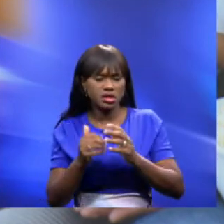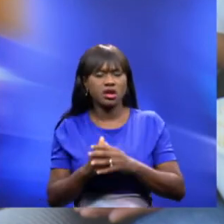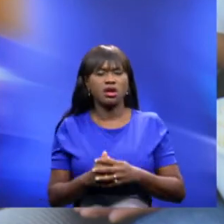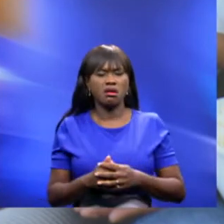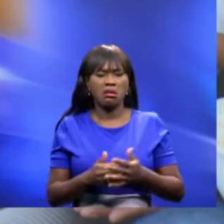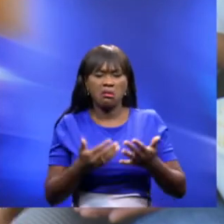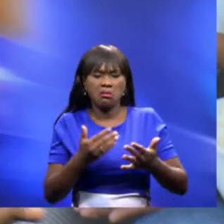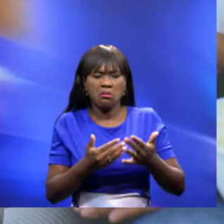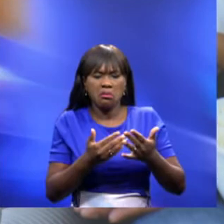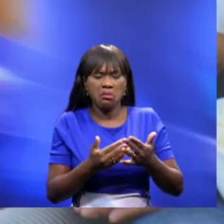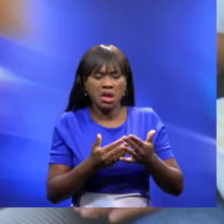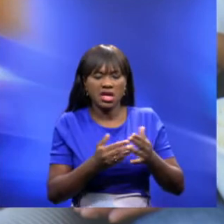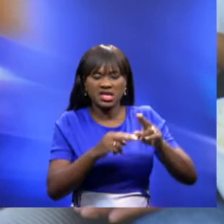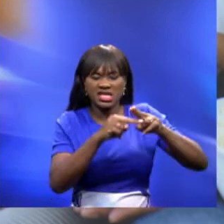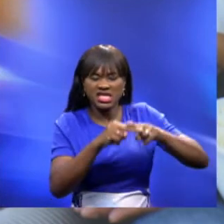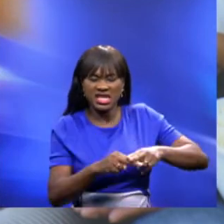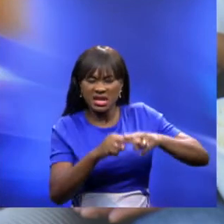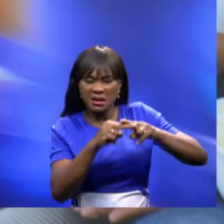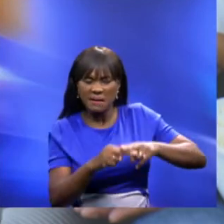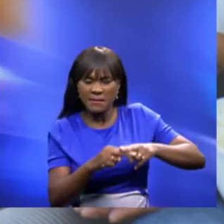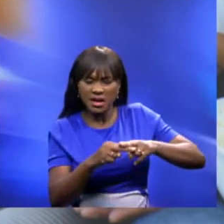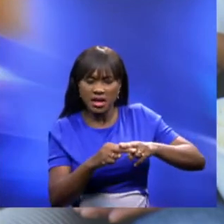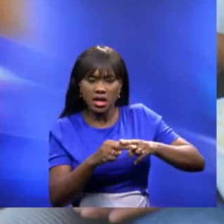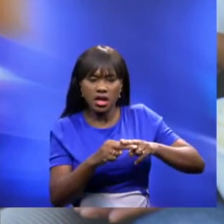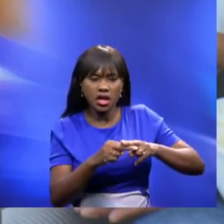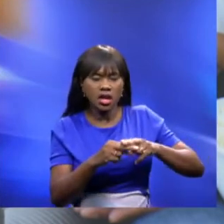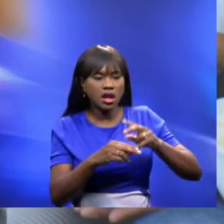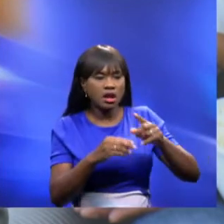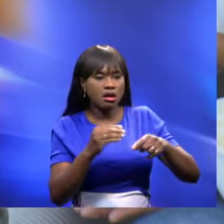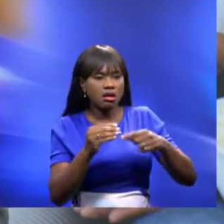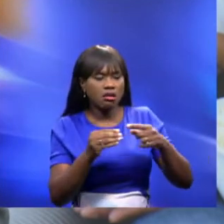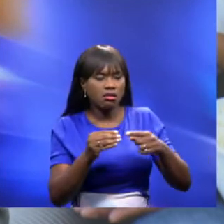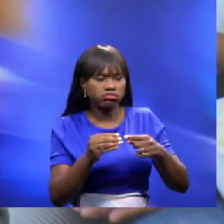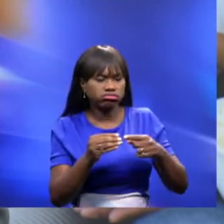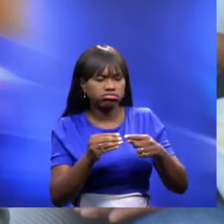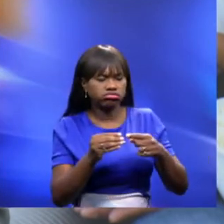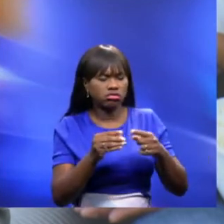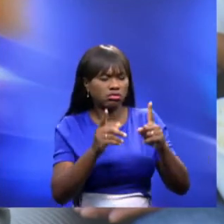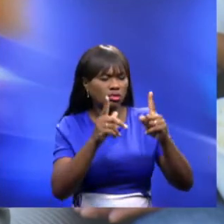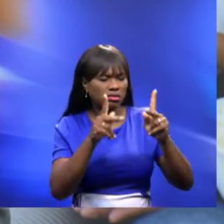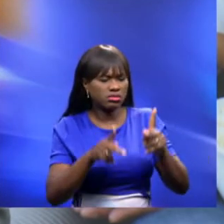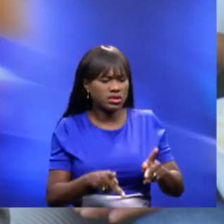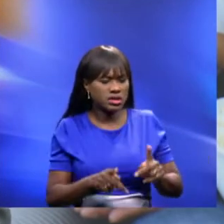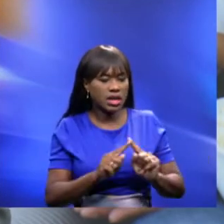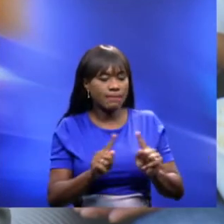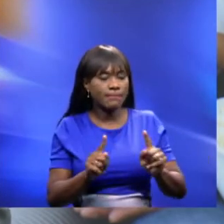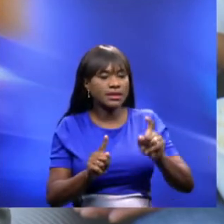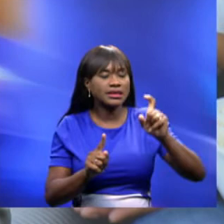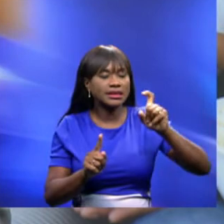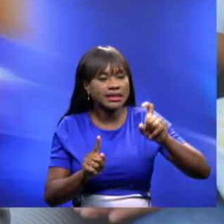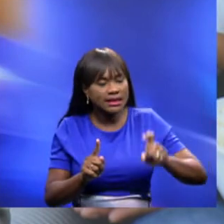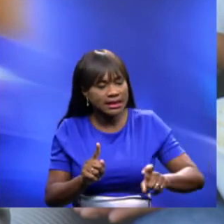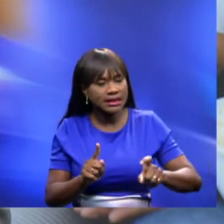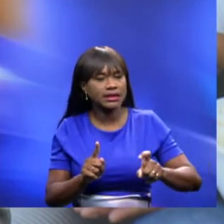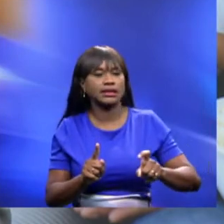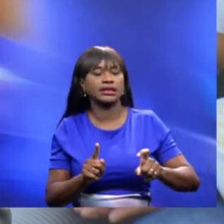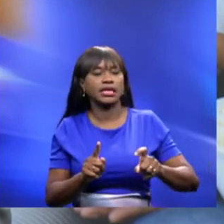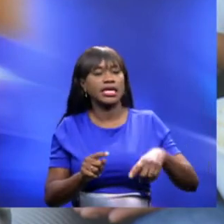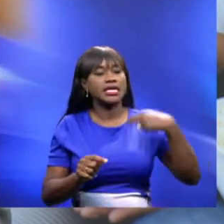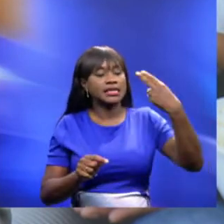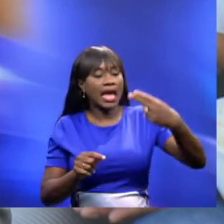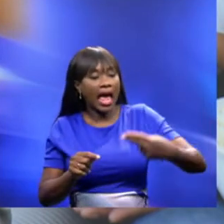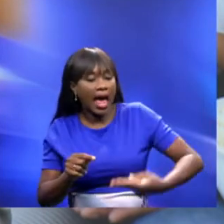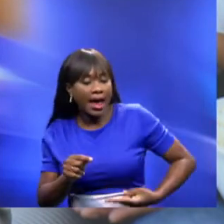heavily on, we deploy the system, and that is it. But we need to invest and see